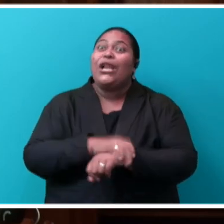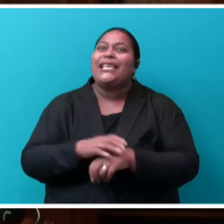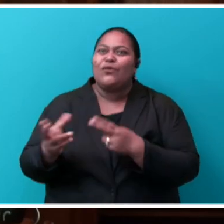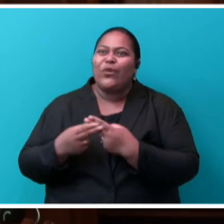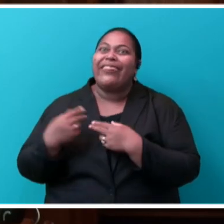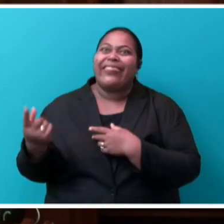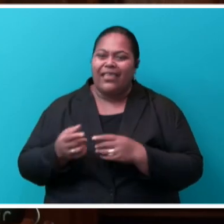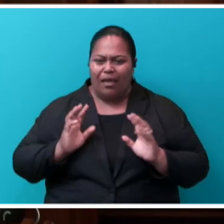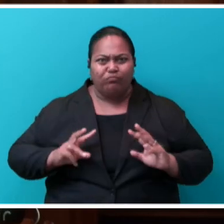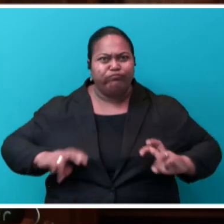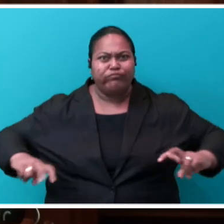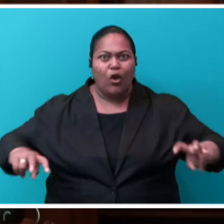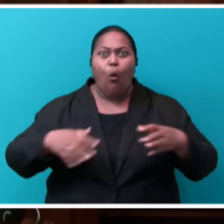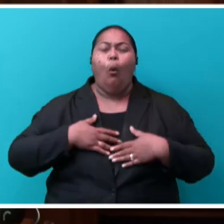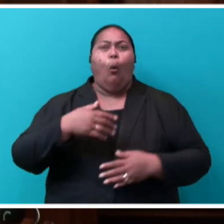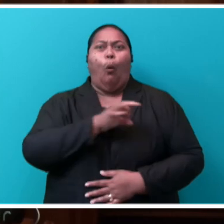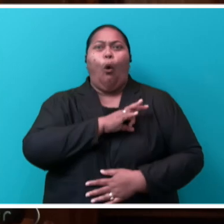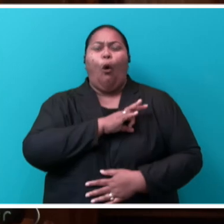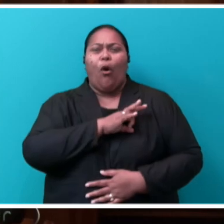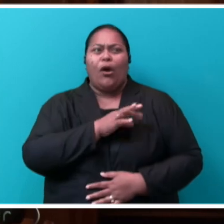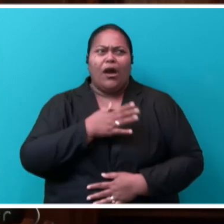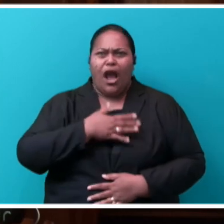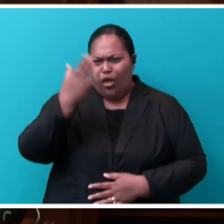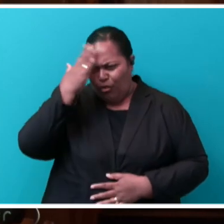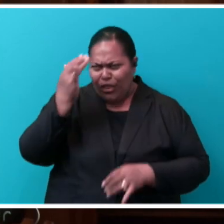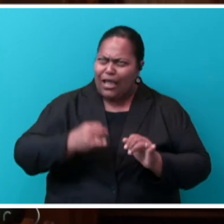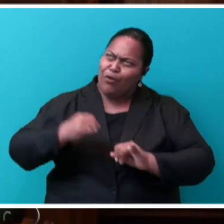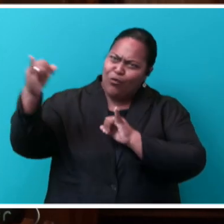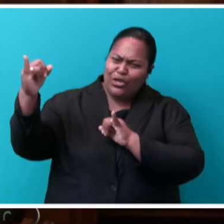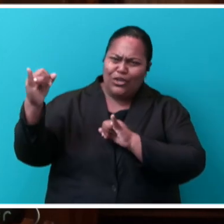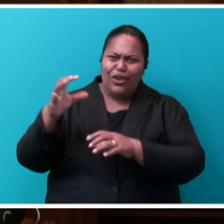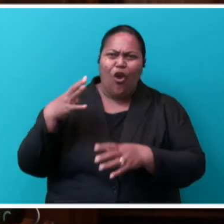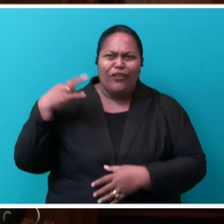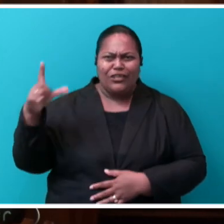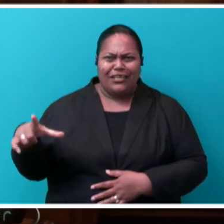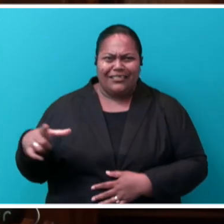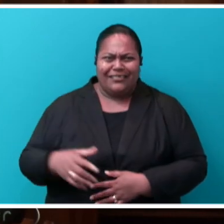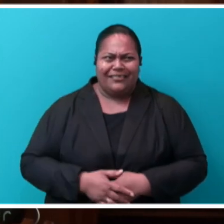my police security. Oi! We thought they were immigration officials.